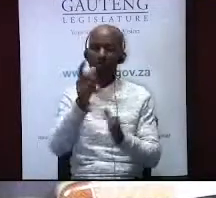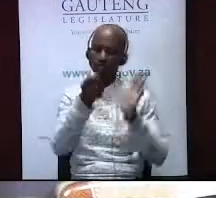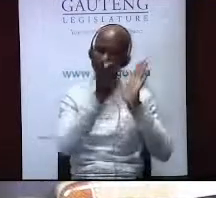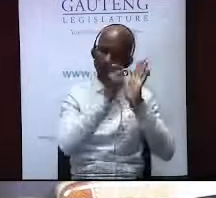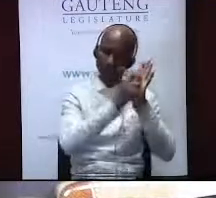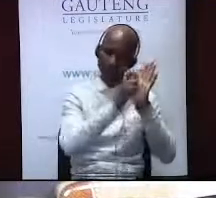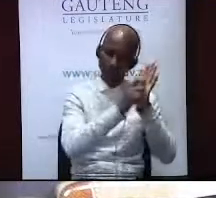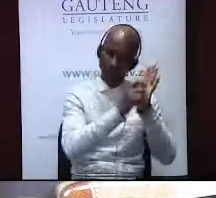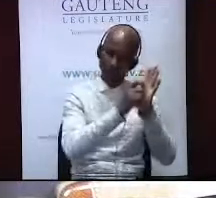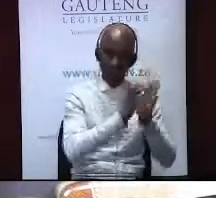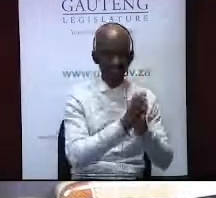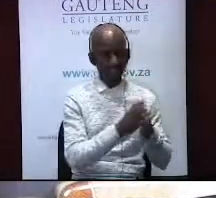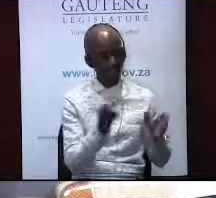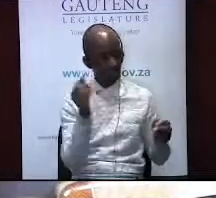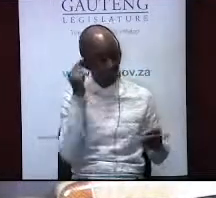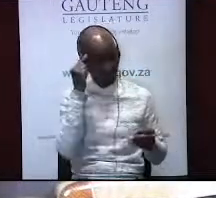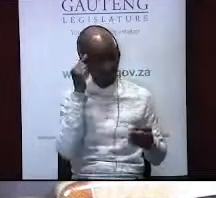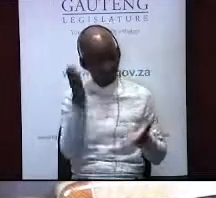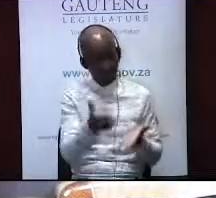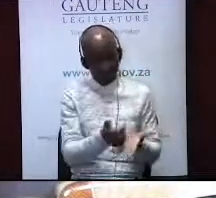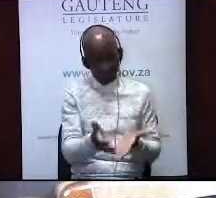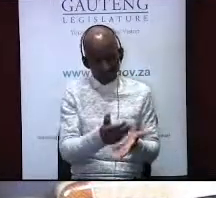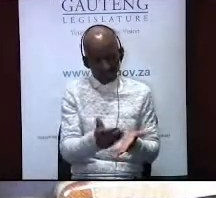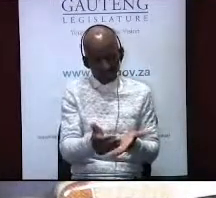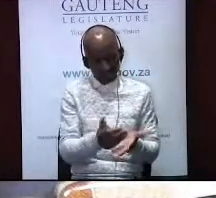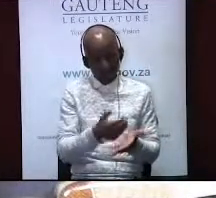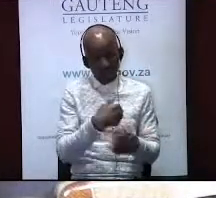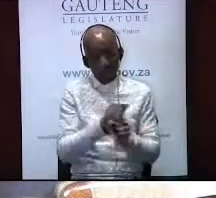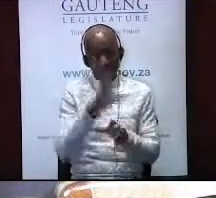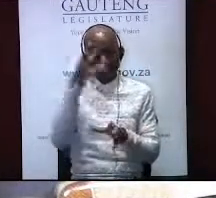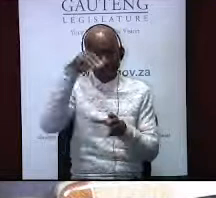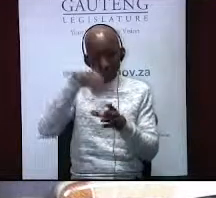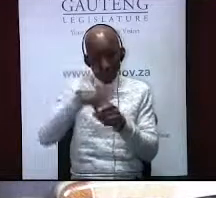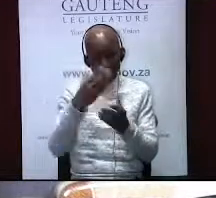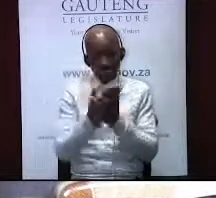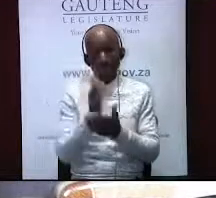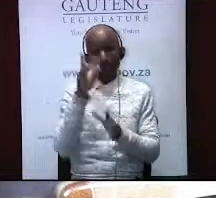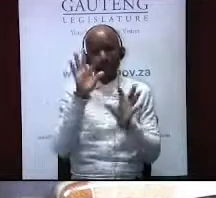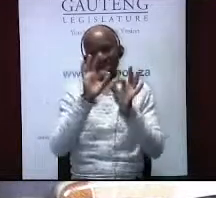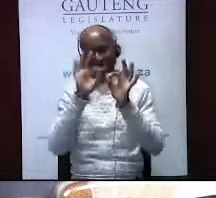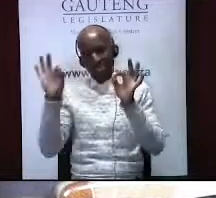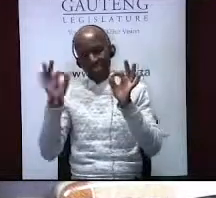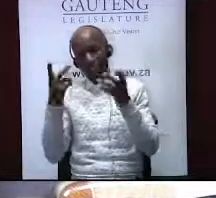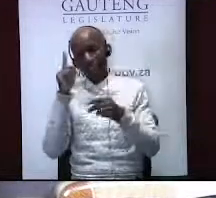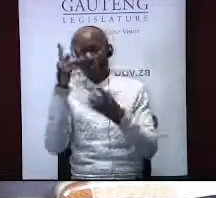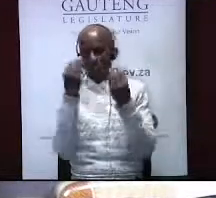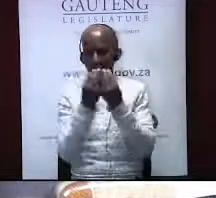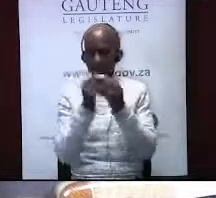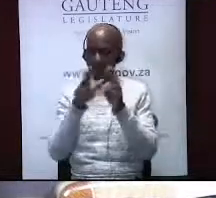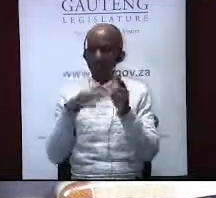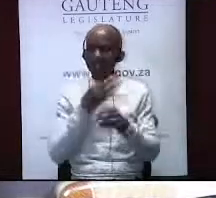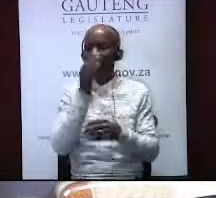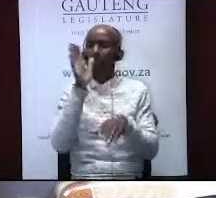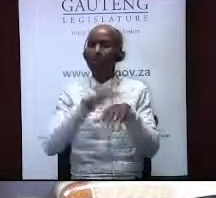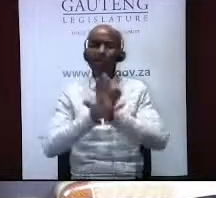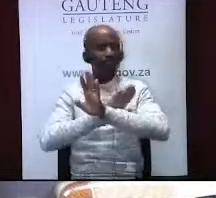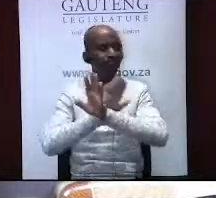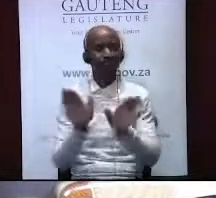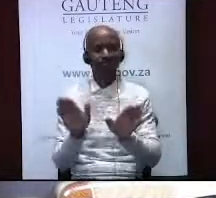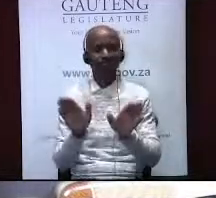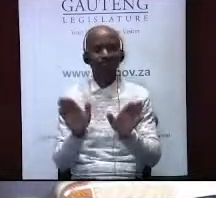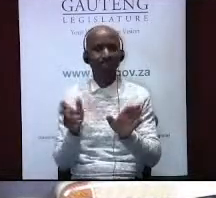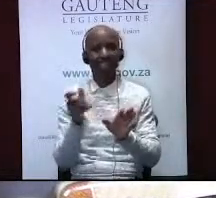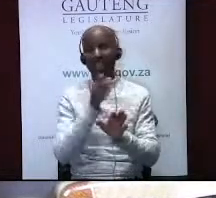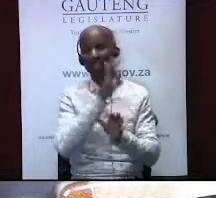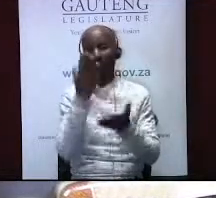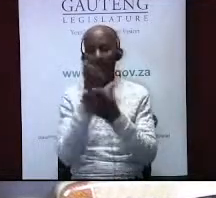and gather your thoughts to make an input. It can be one sentence, it can be one thing. You don't have to say much, so long